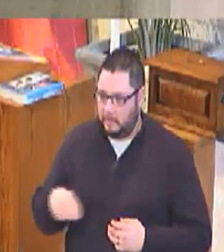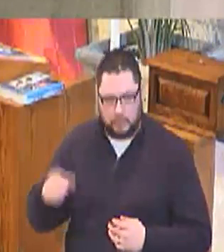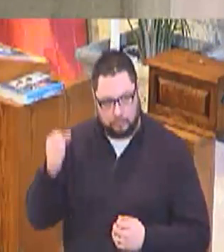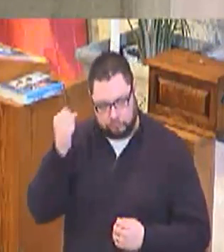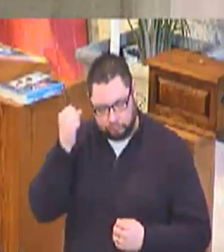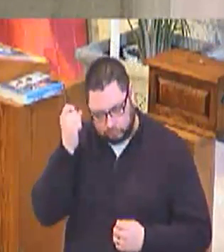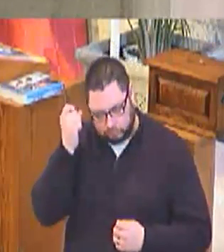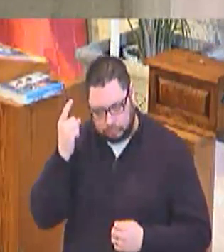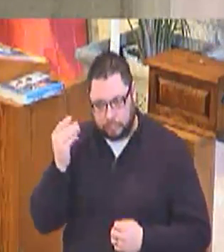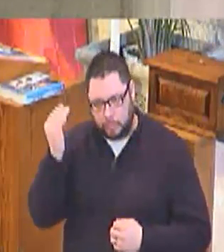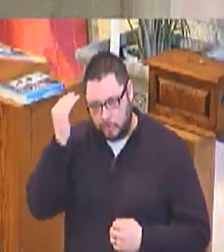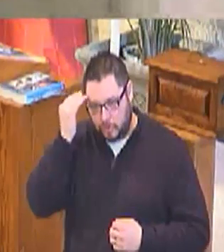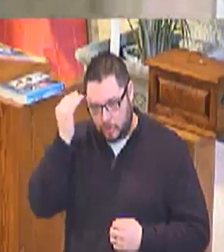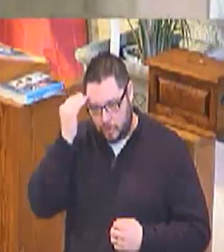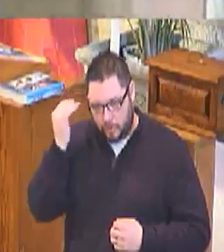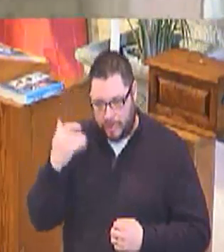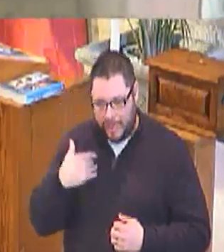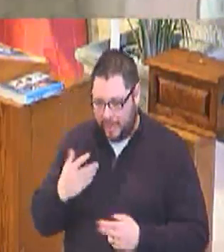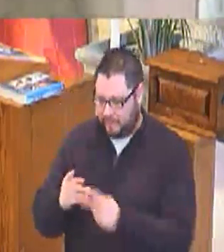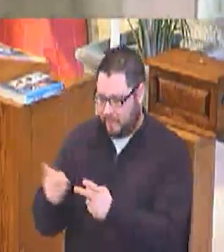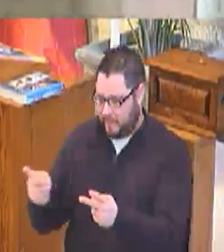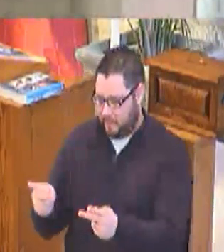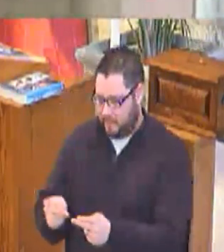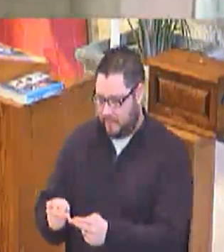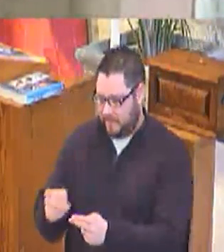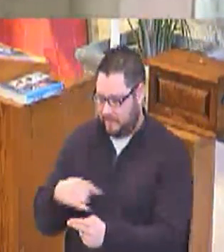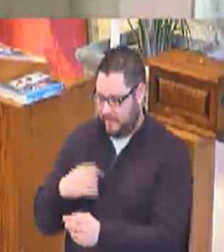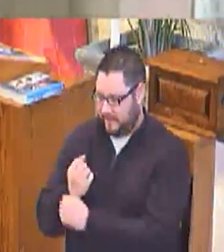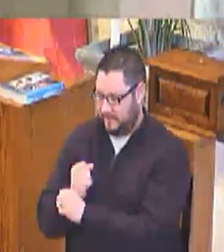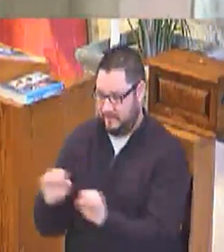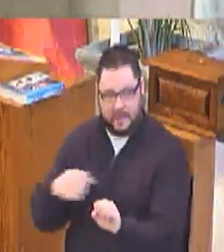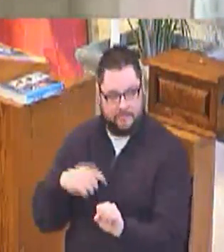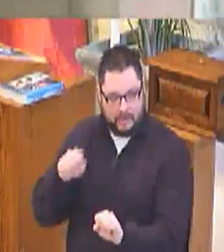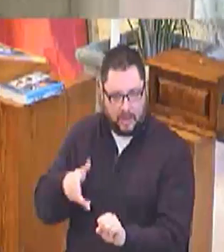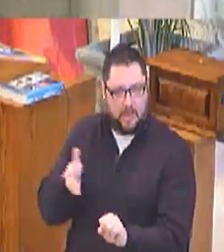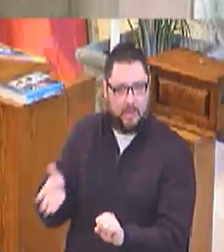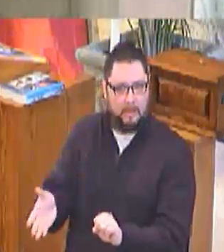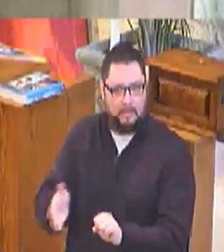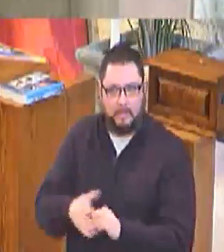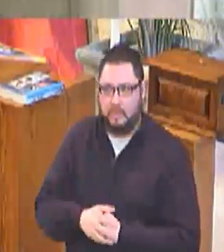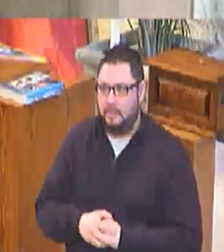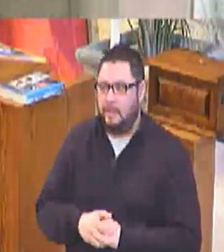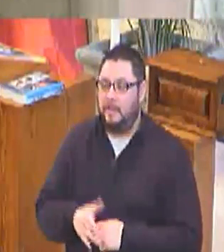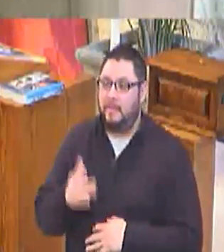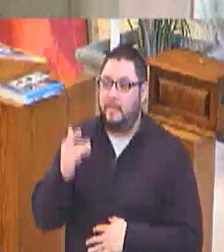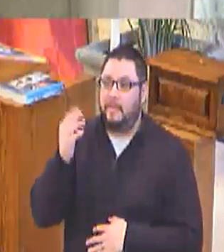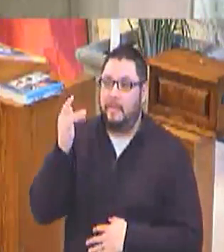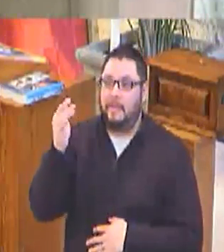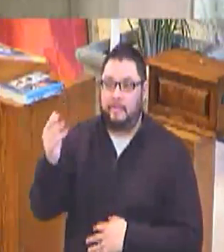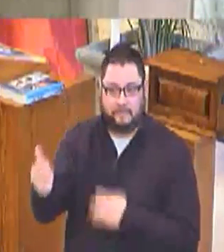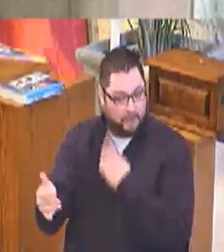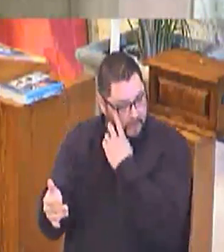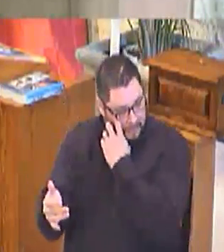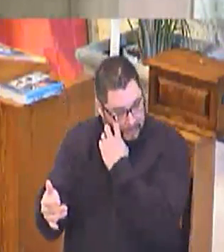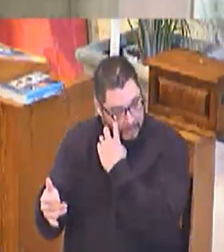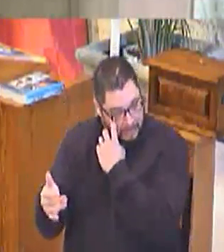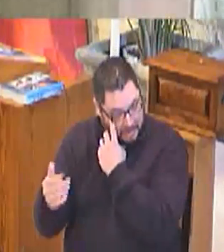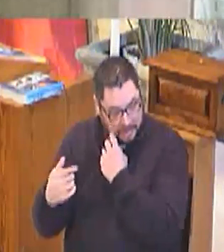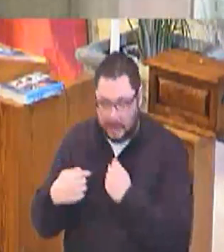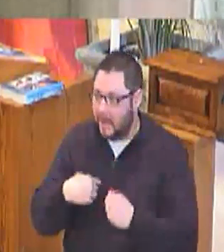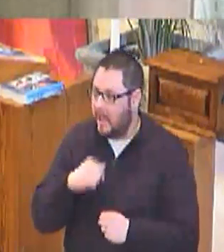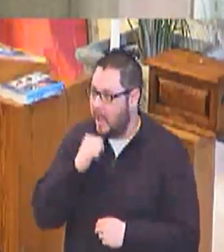the way of knowing that there was a safe place for me to be. And eventually, because I didn't